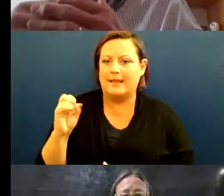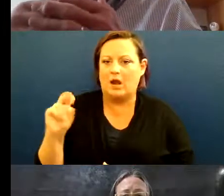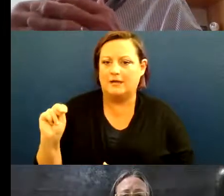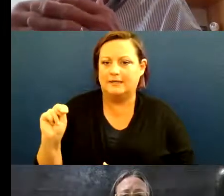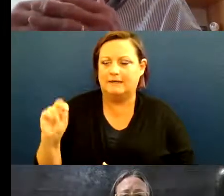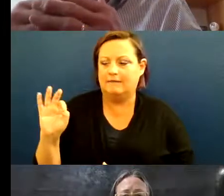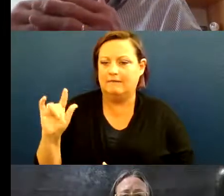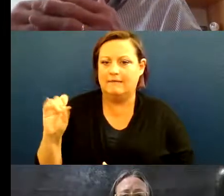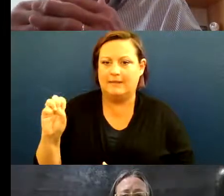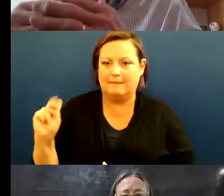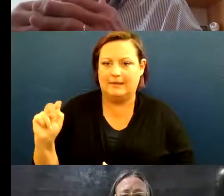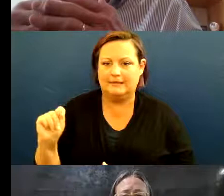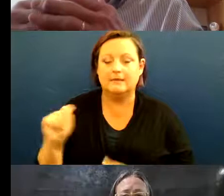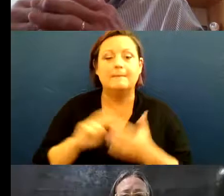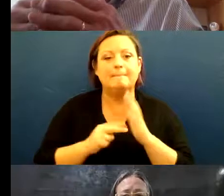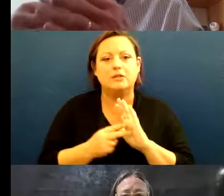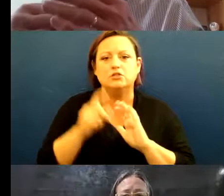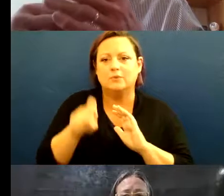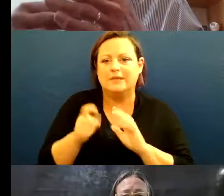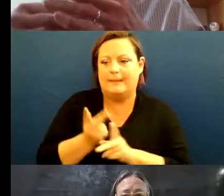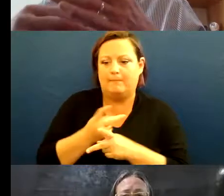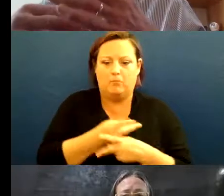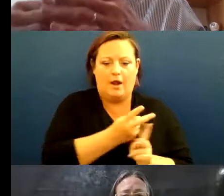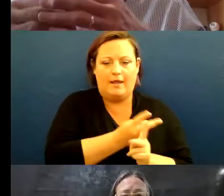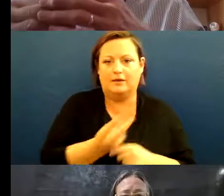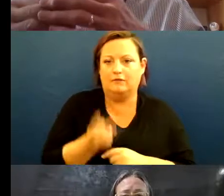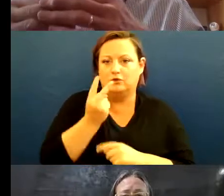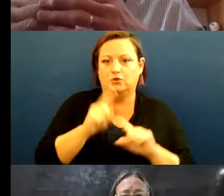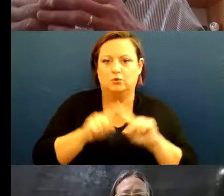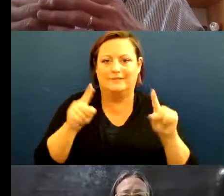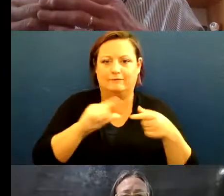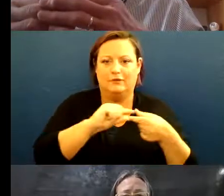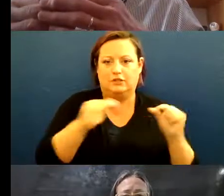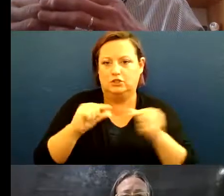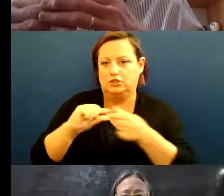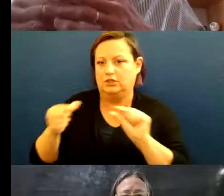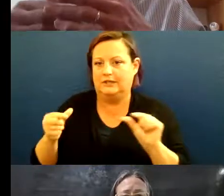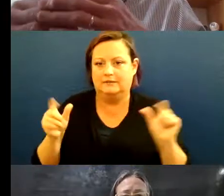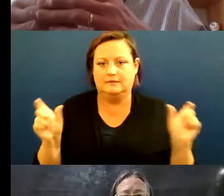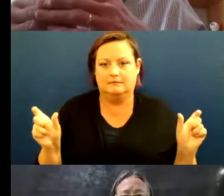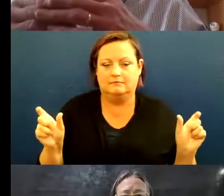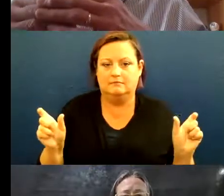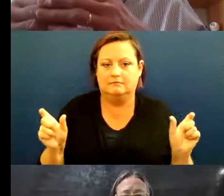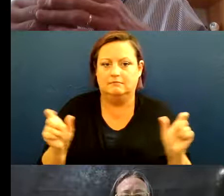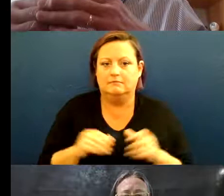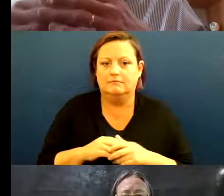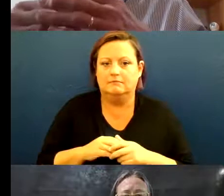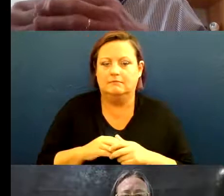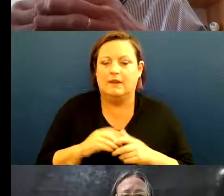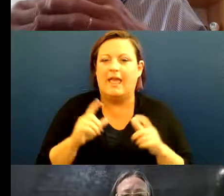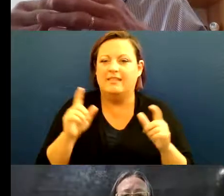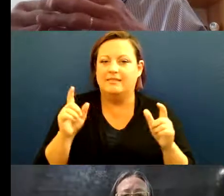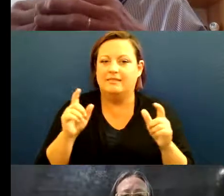the product of two different genes. And they then interact ionically.